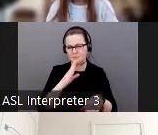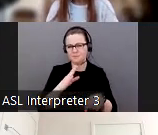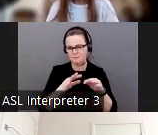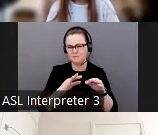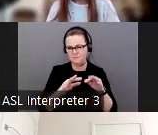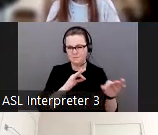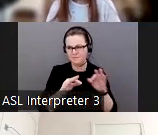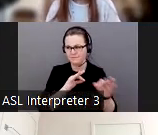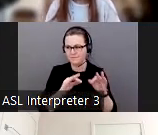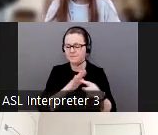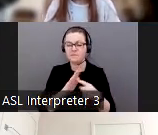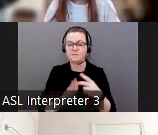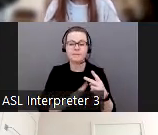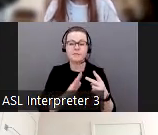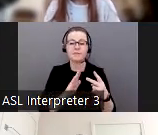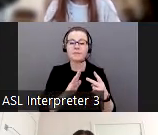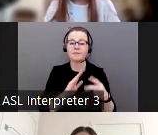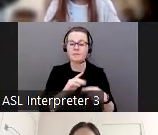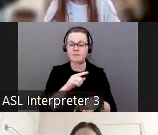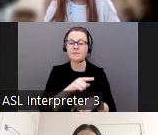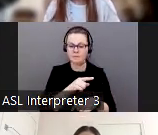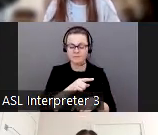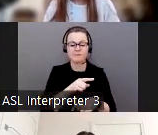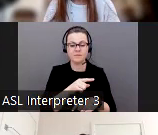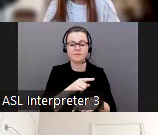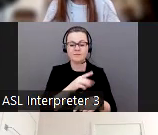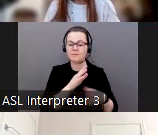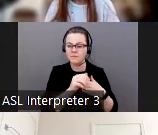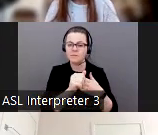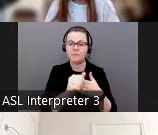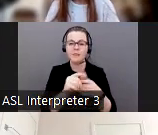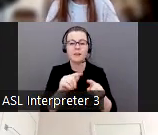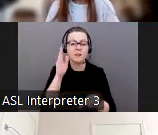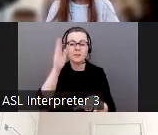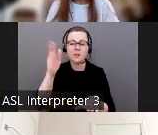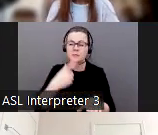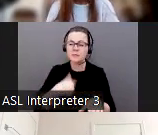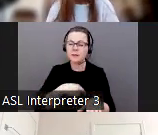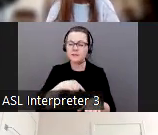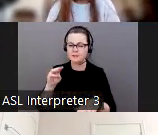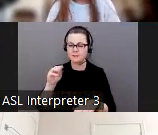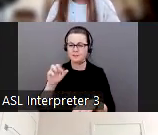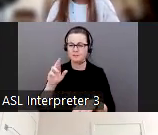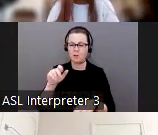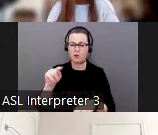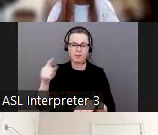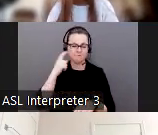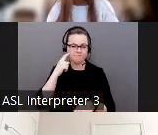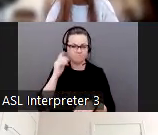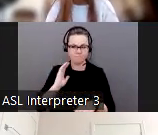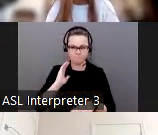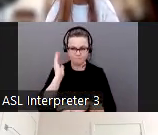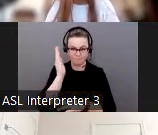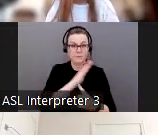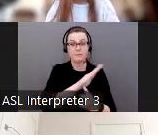was also, they were also spearheaded the Future Us that Margaret talked about earlier today. She is also